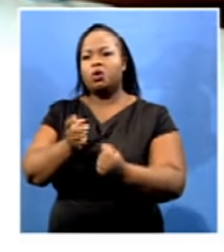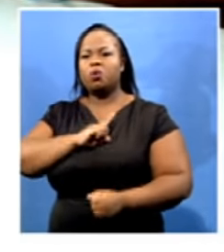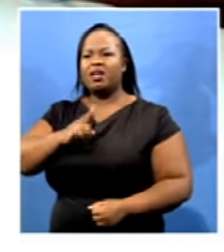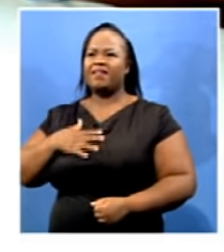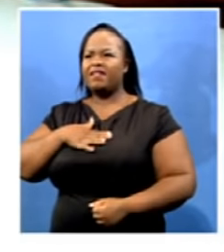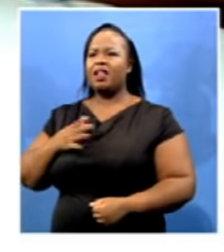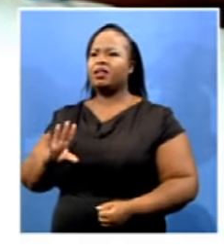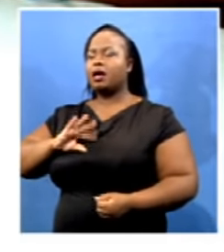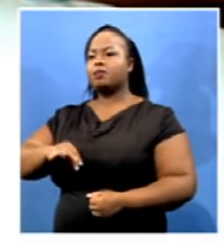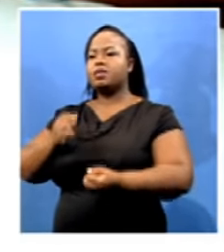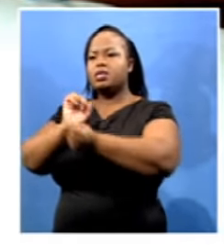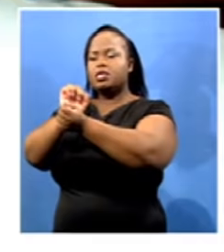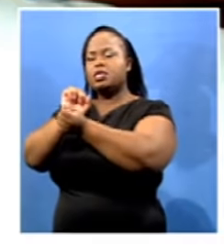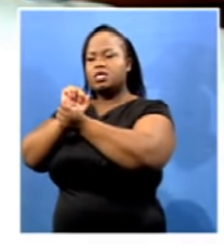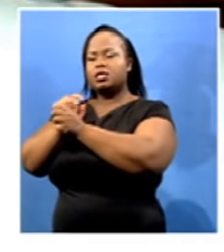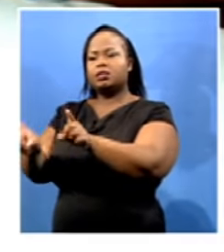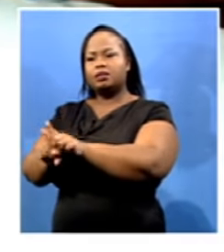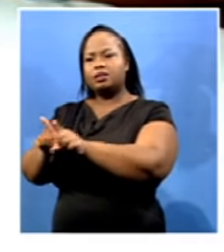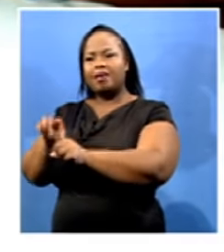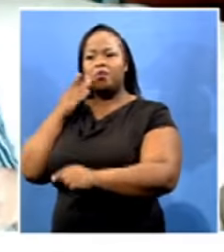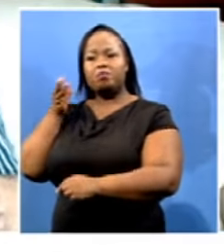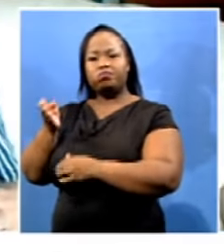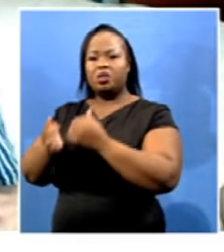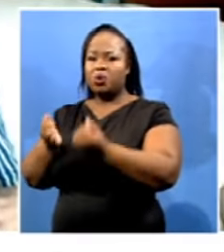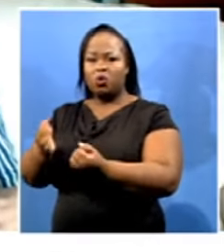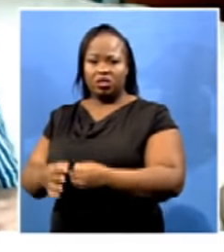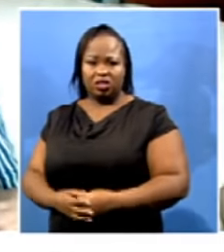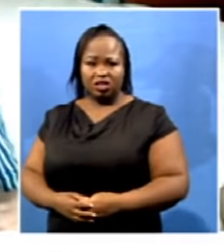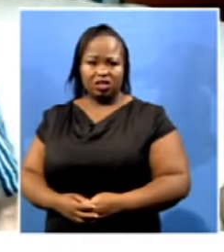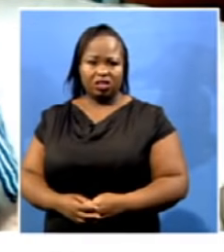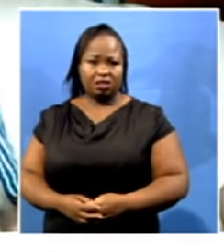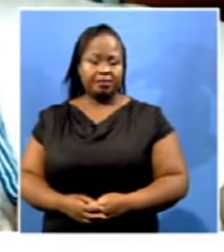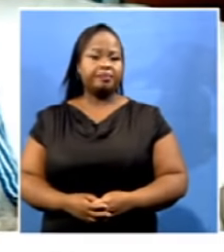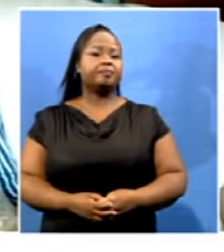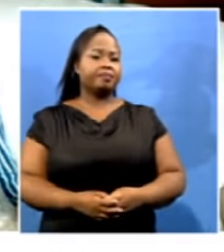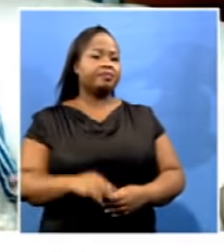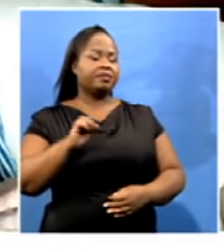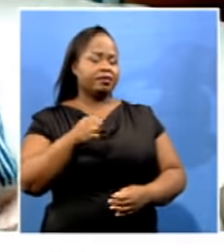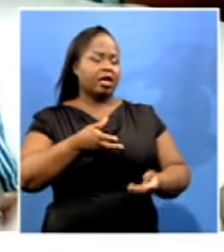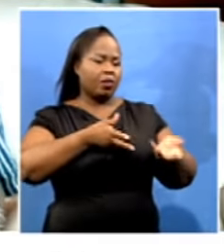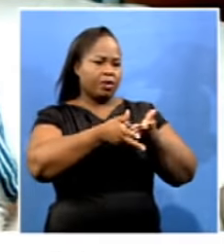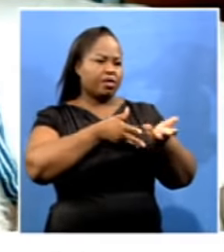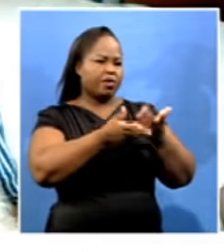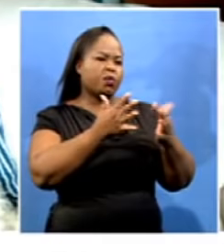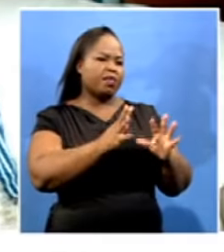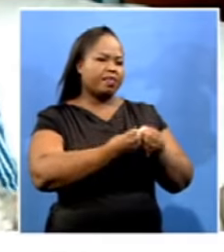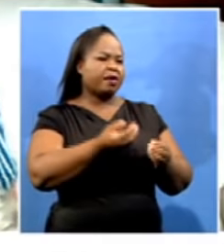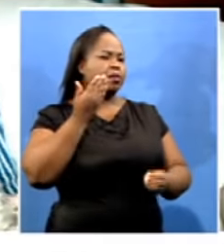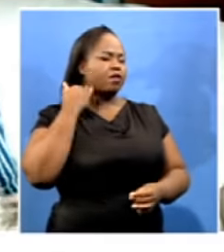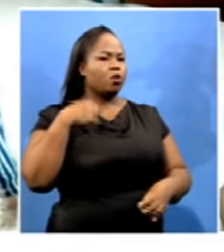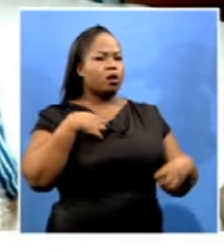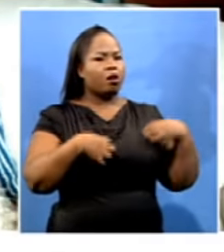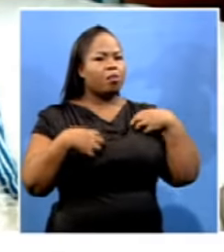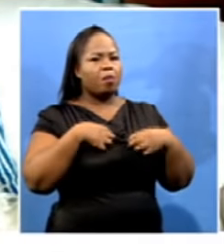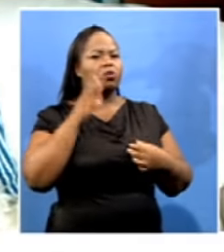like I was on trial when I was in the parole hearing. Yeah, I know we've spoken to you and spoken about the emotions and what you